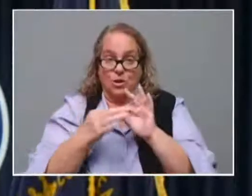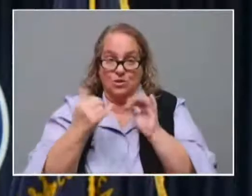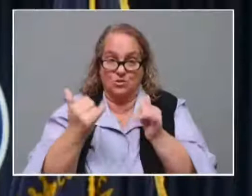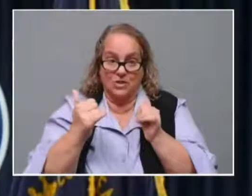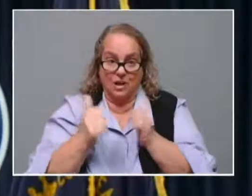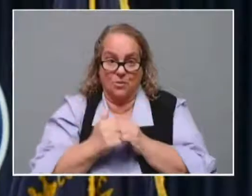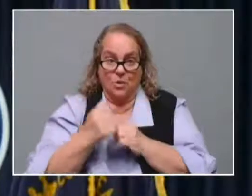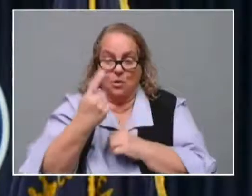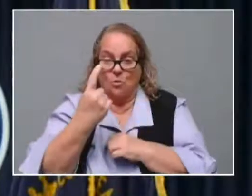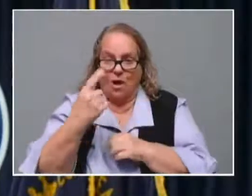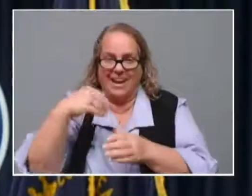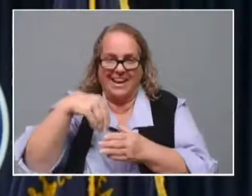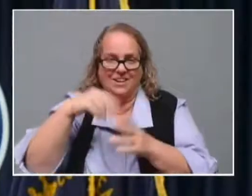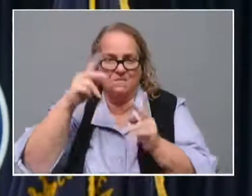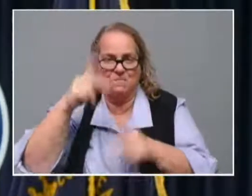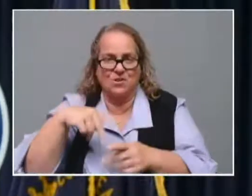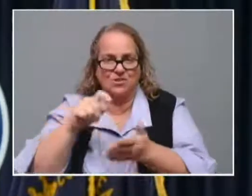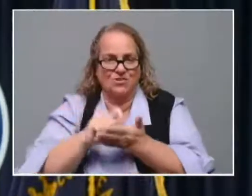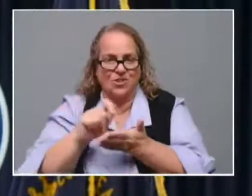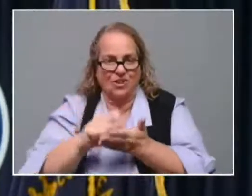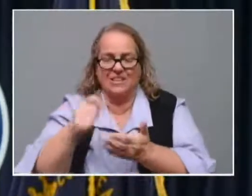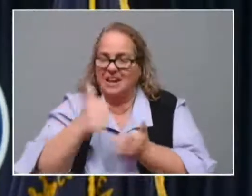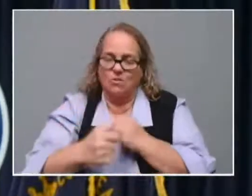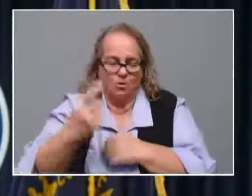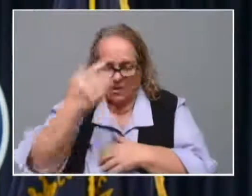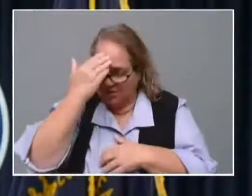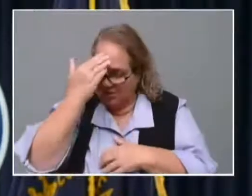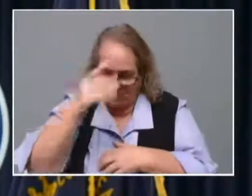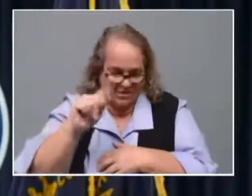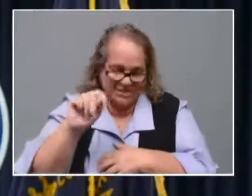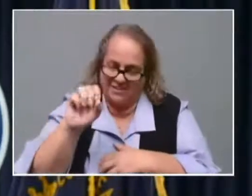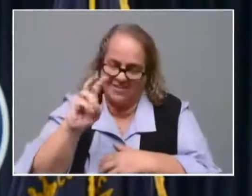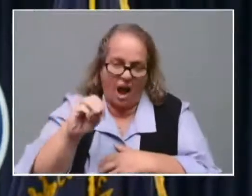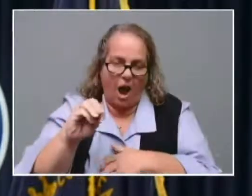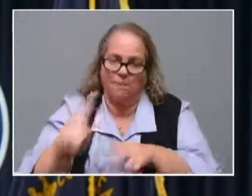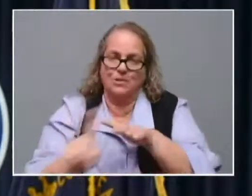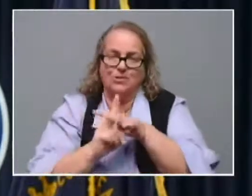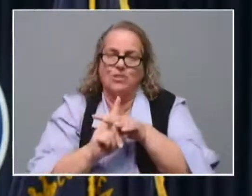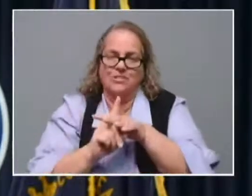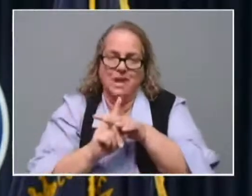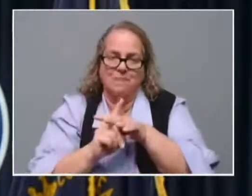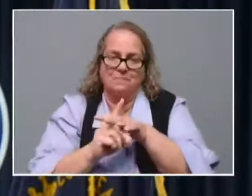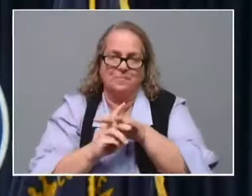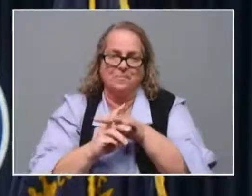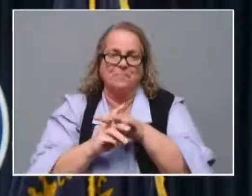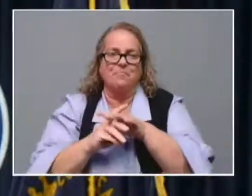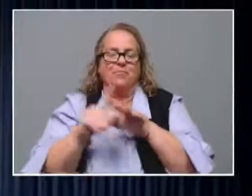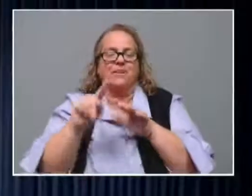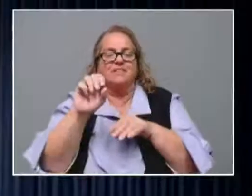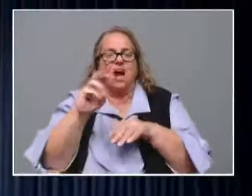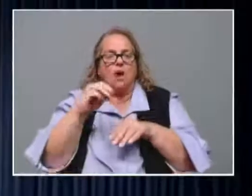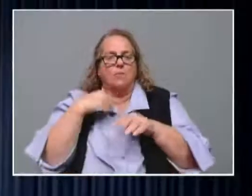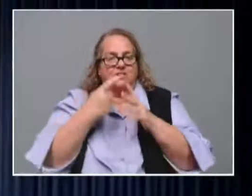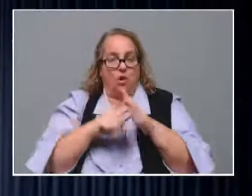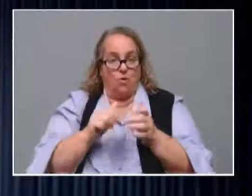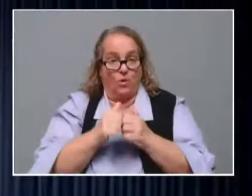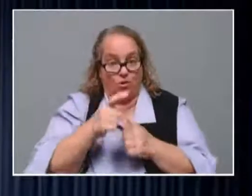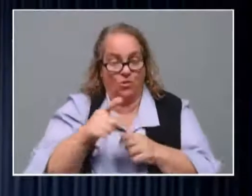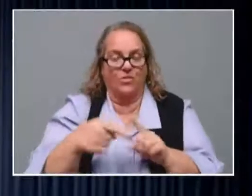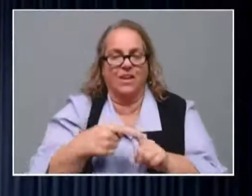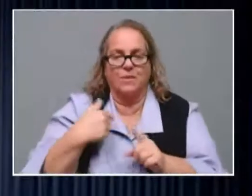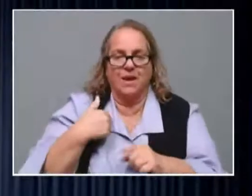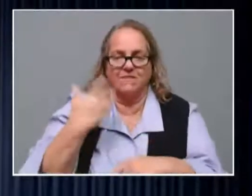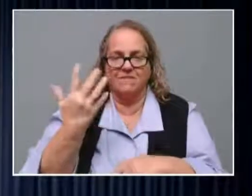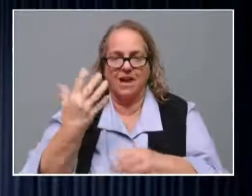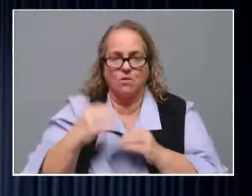journalist, and everybody knows it's Tom Latek. So Tom, let's start with you, and then we got about 5 on the phone. Does that mean I get to ask more than one